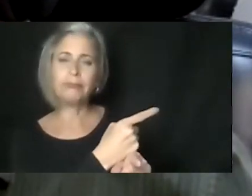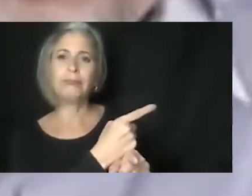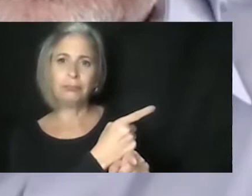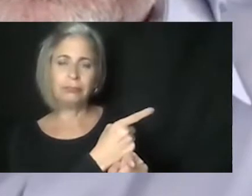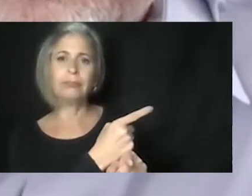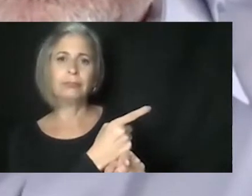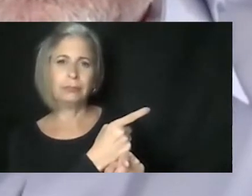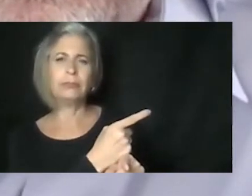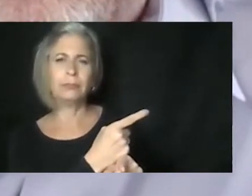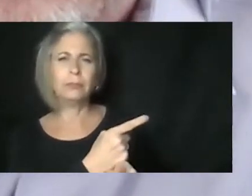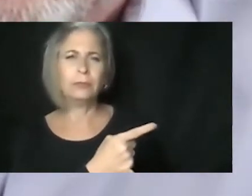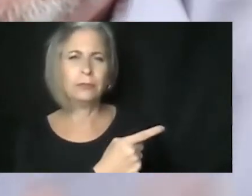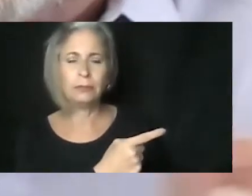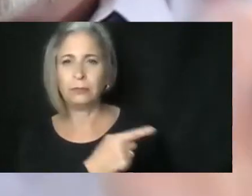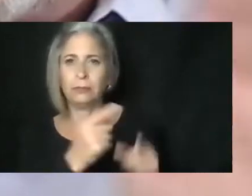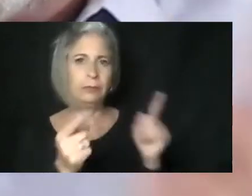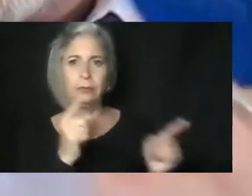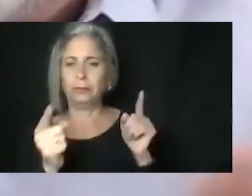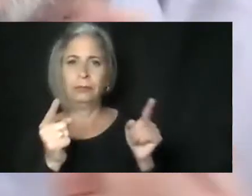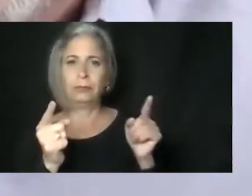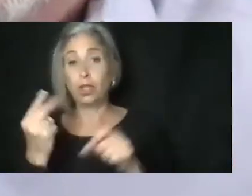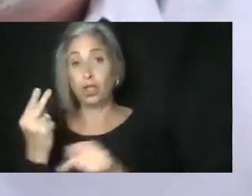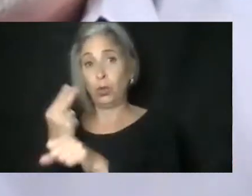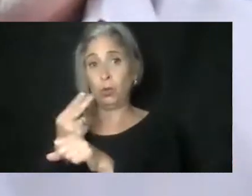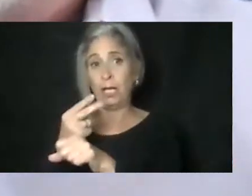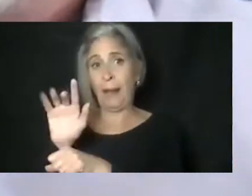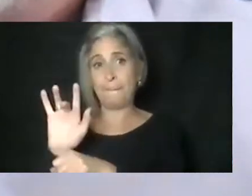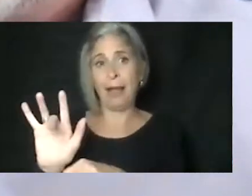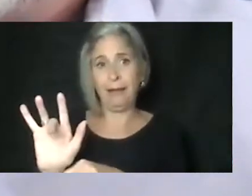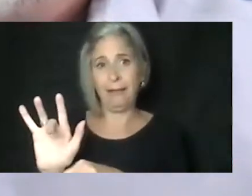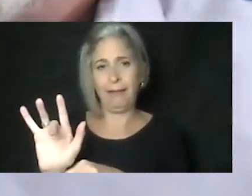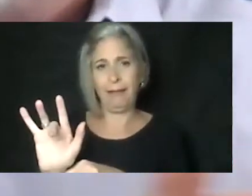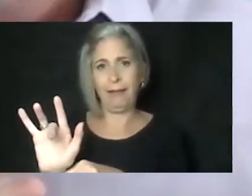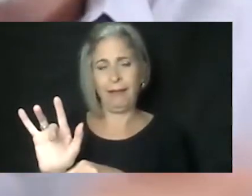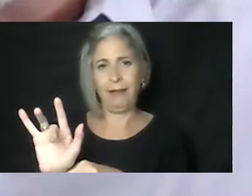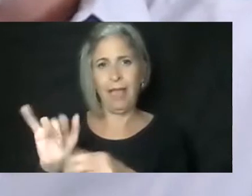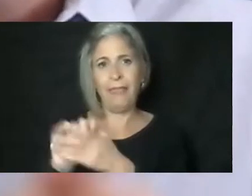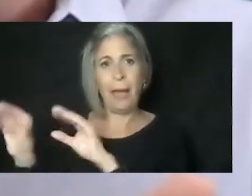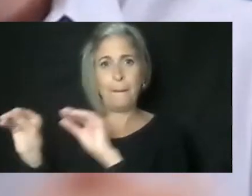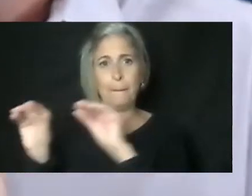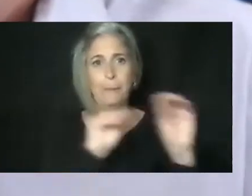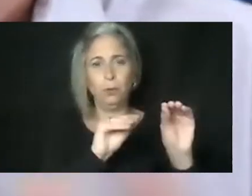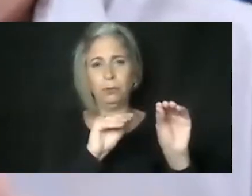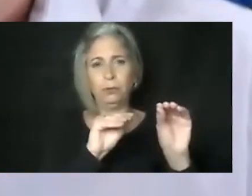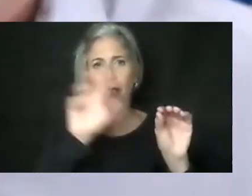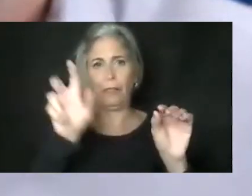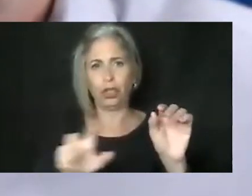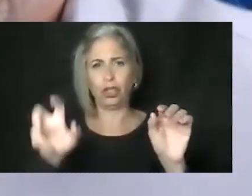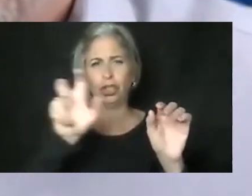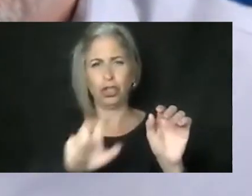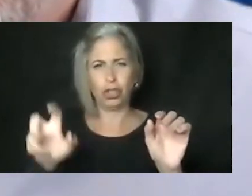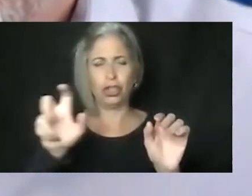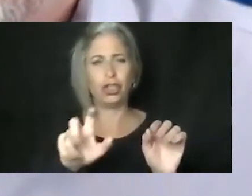Yeah, so it's essentially question. something where you're using a button that moves the cursor in some form or